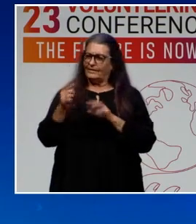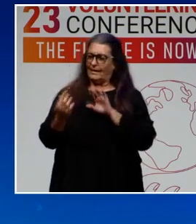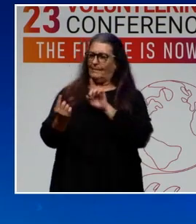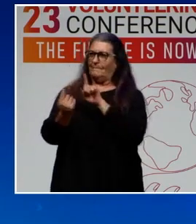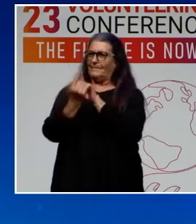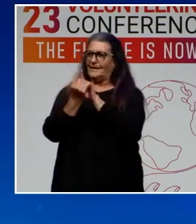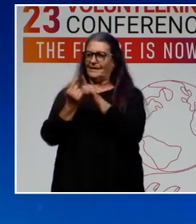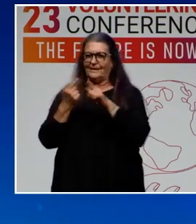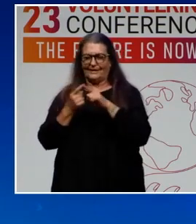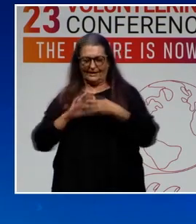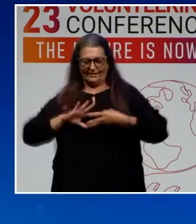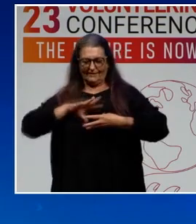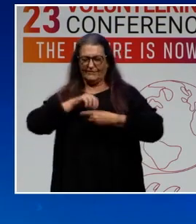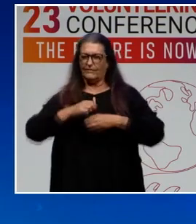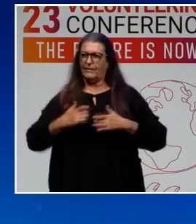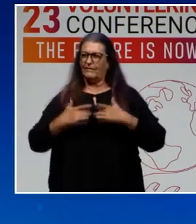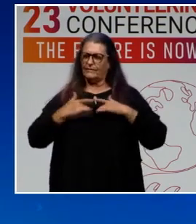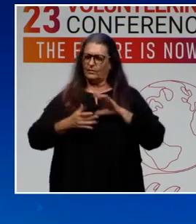learn something new.